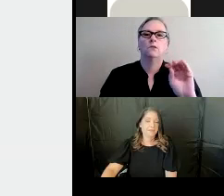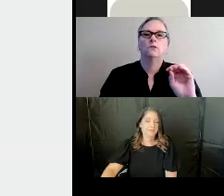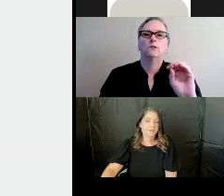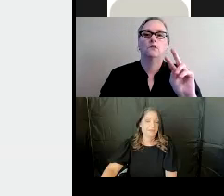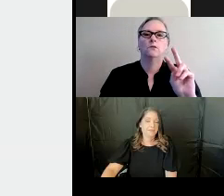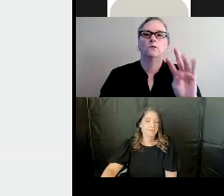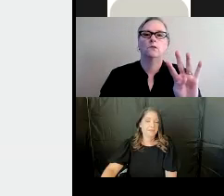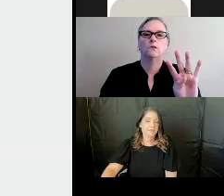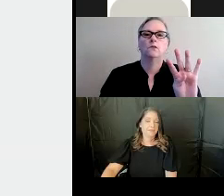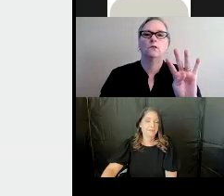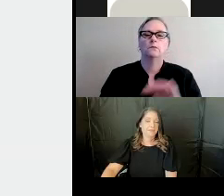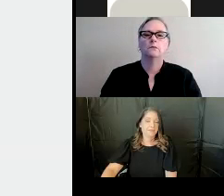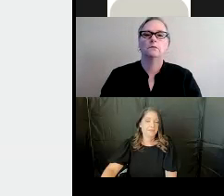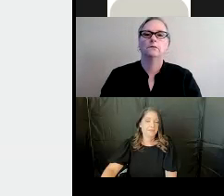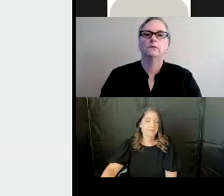1-800-231-4024.